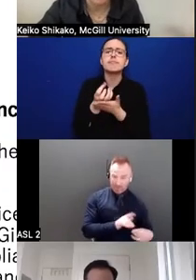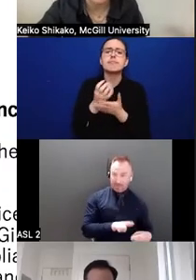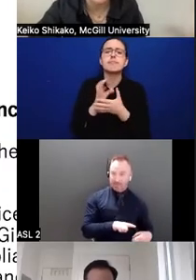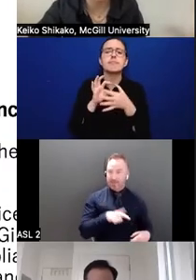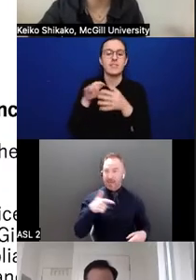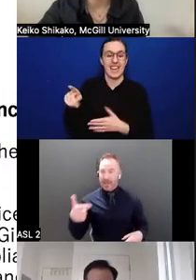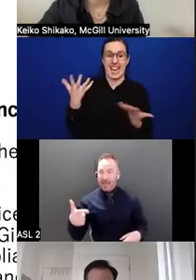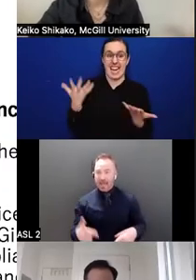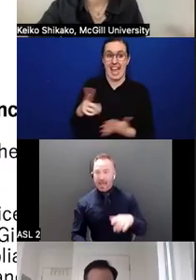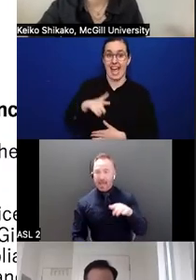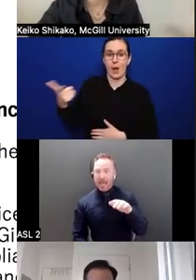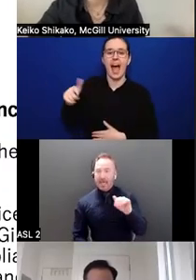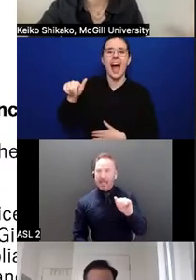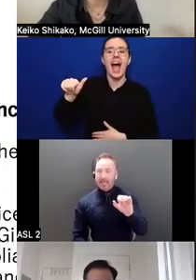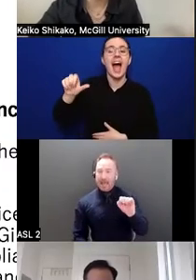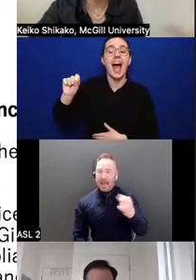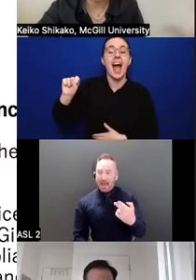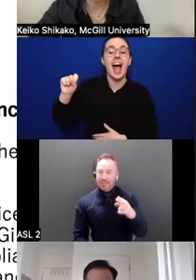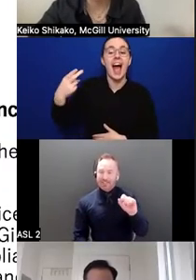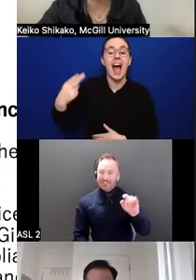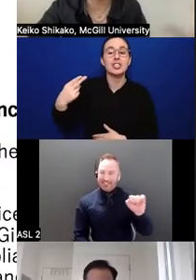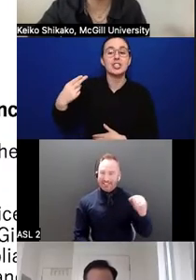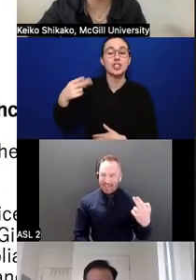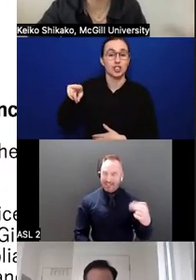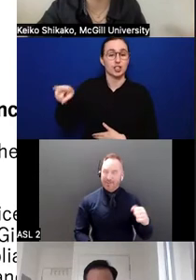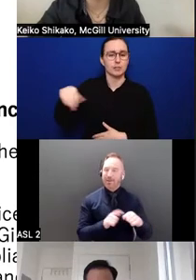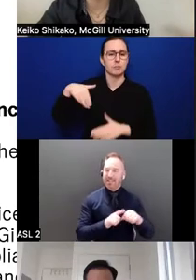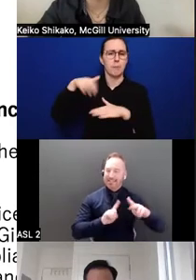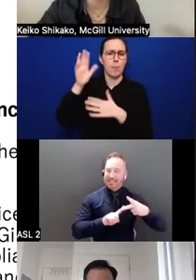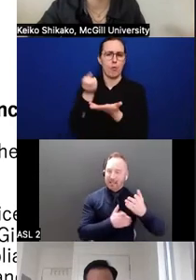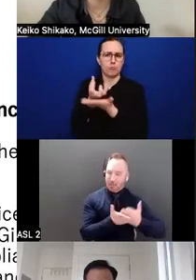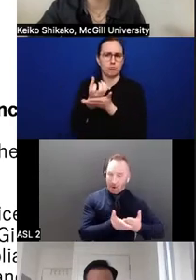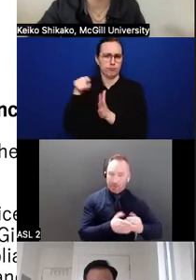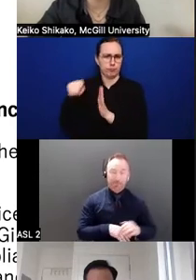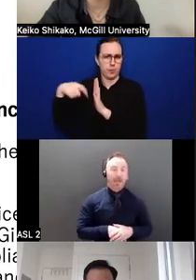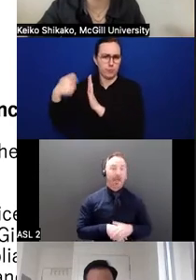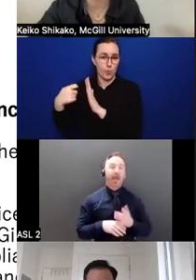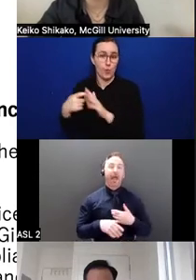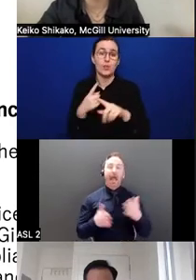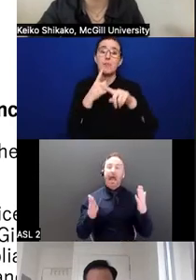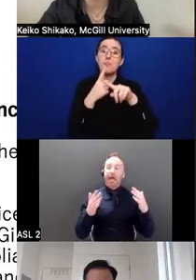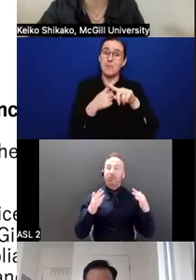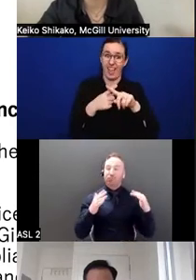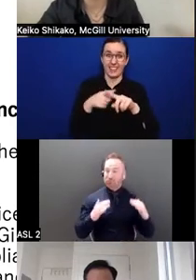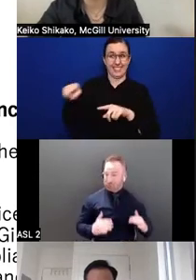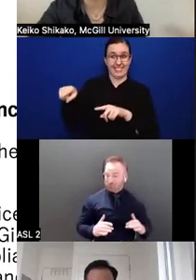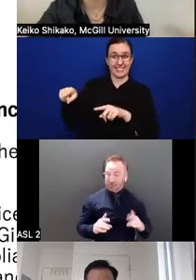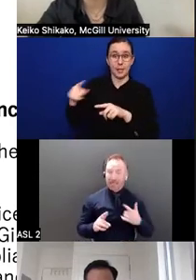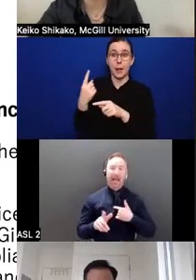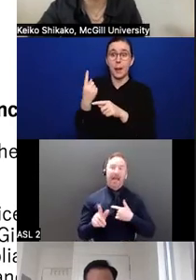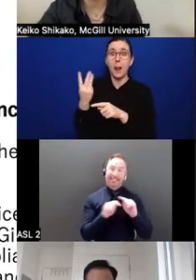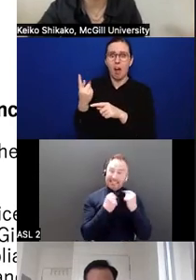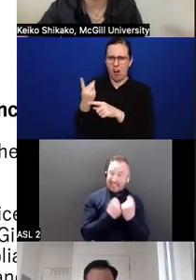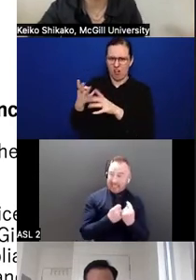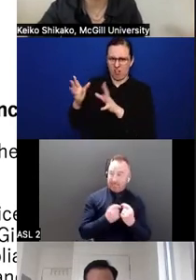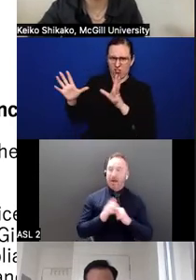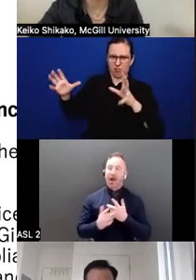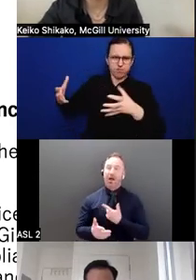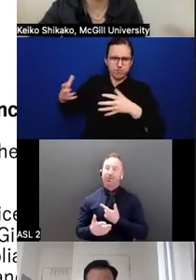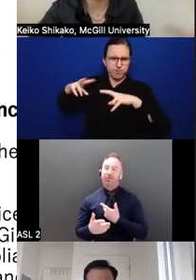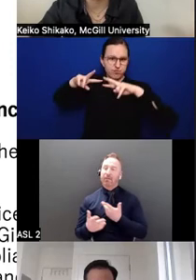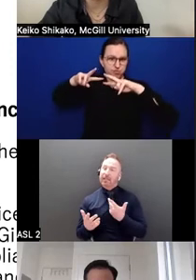this project. We had also a big team of associates, graduate students, co-investigators, and a lot of